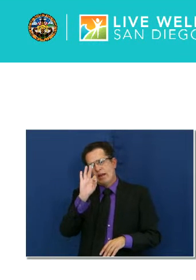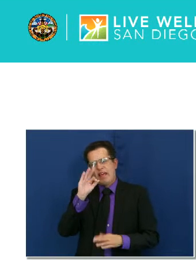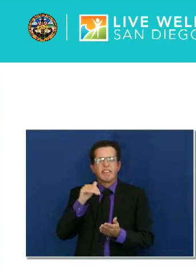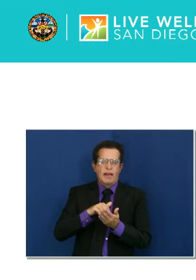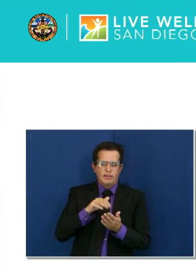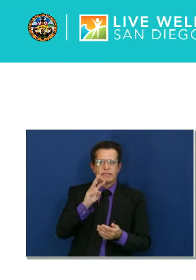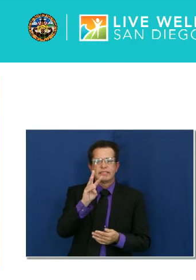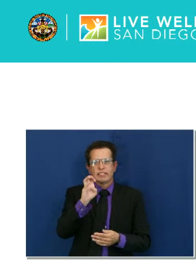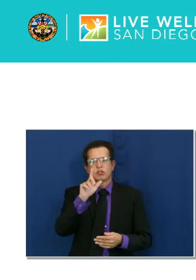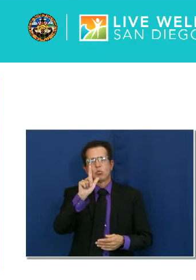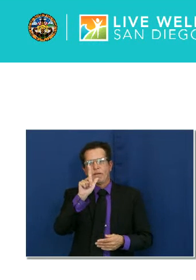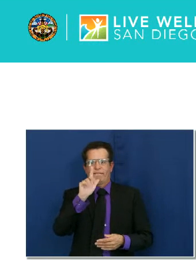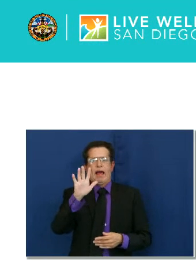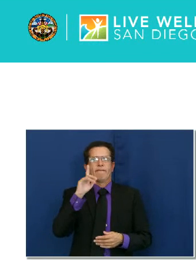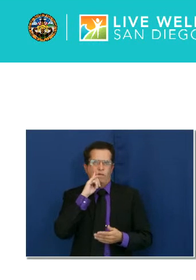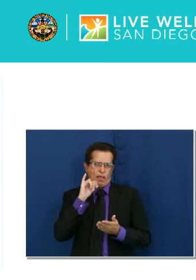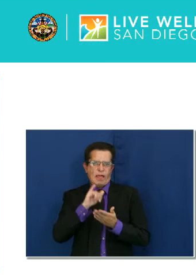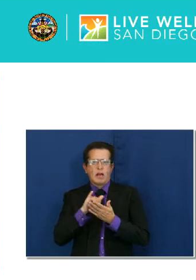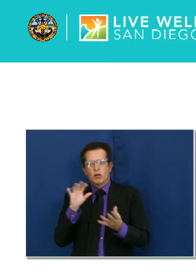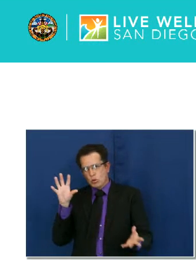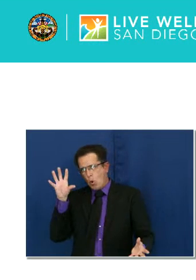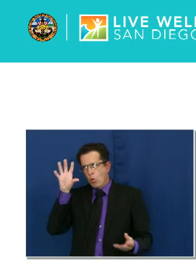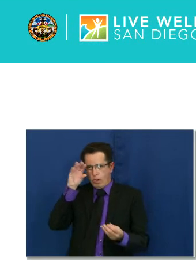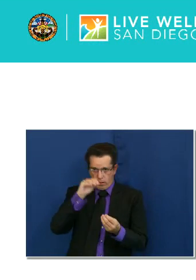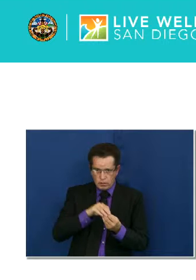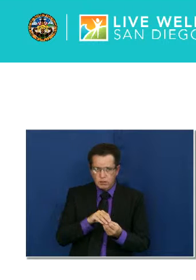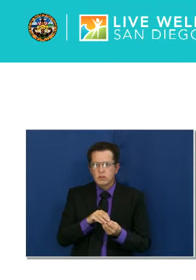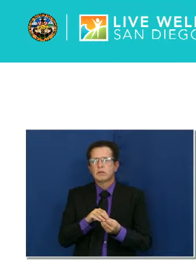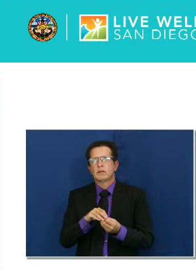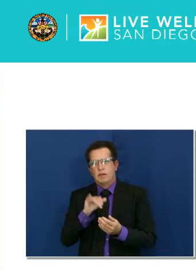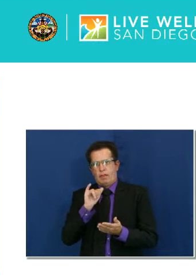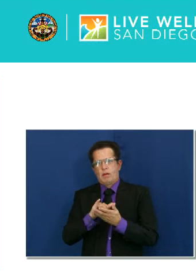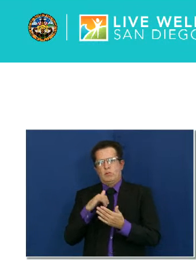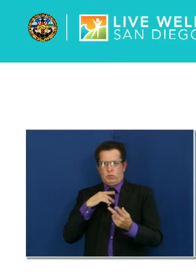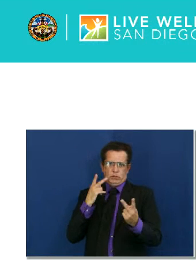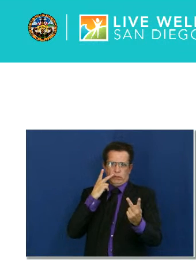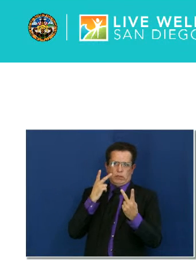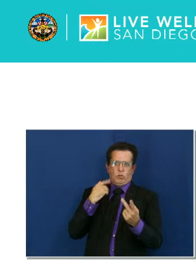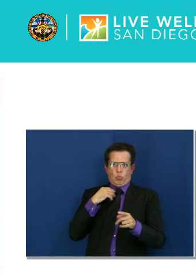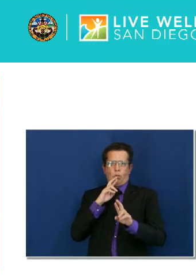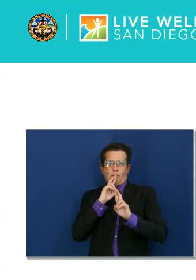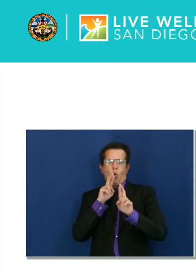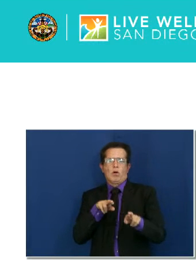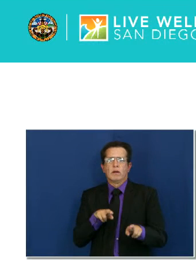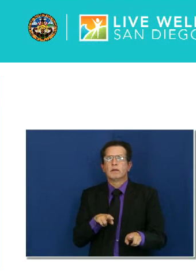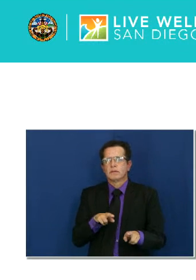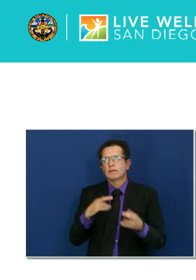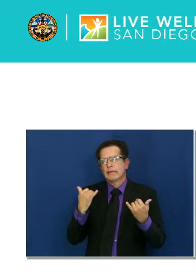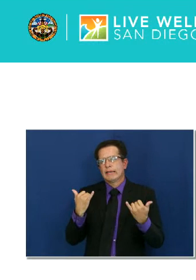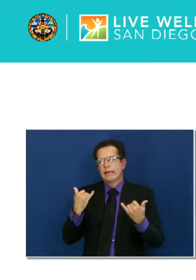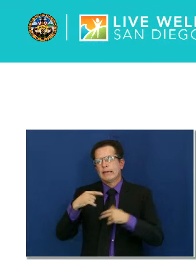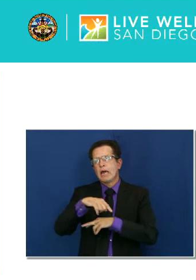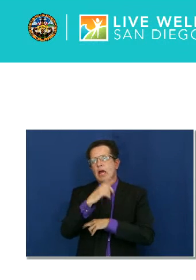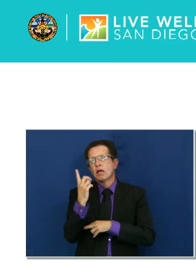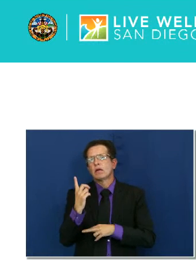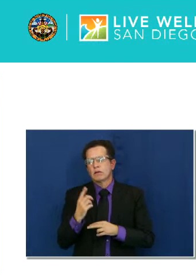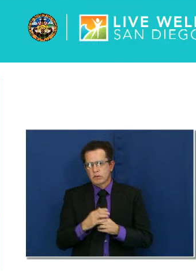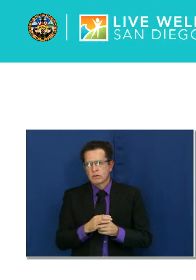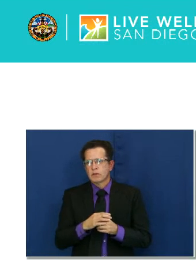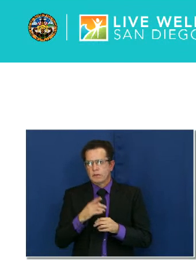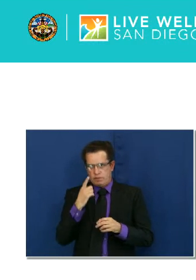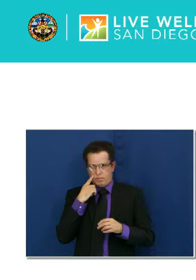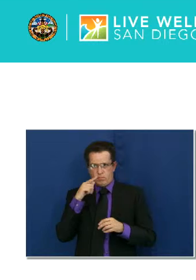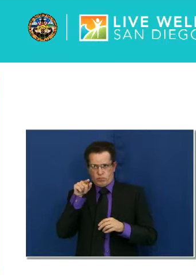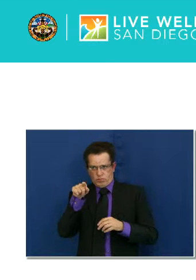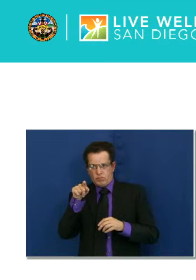9,625 of the total COVID cases that we are reporting today. And in this